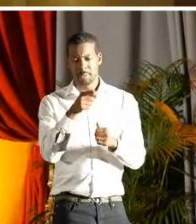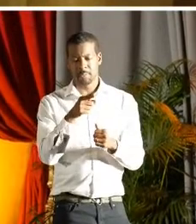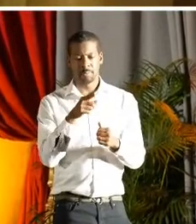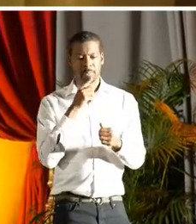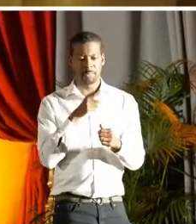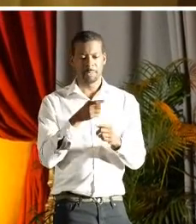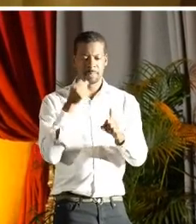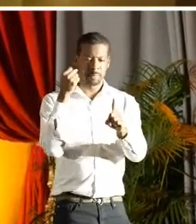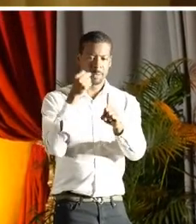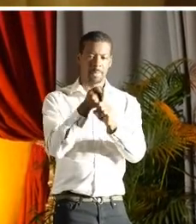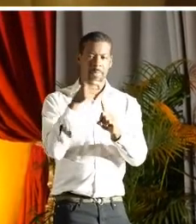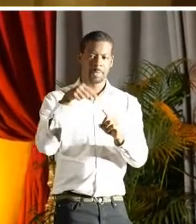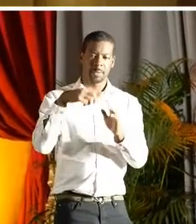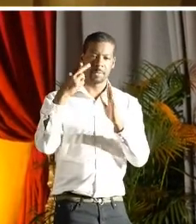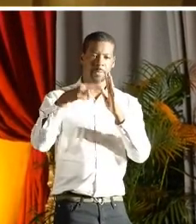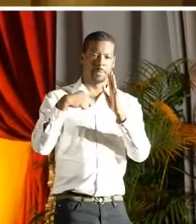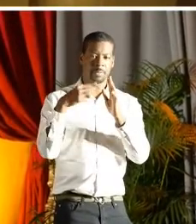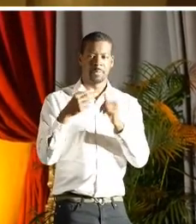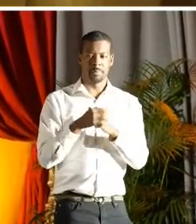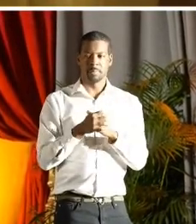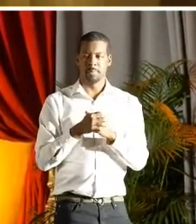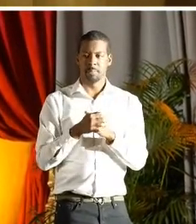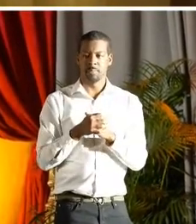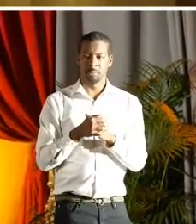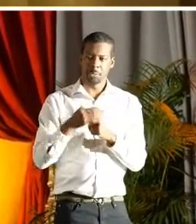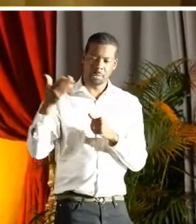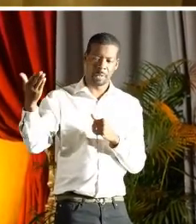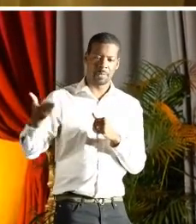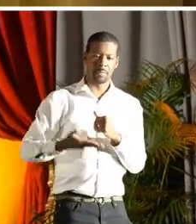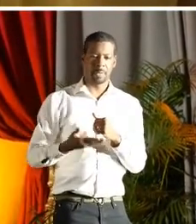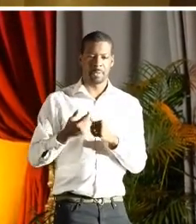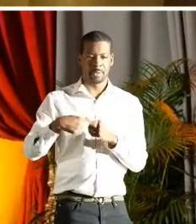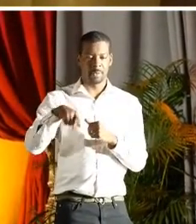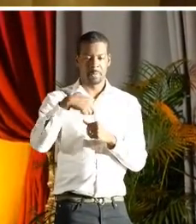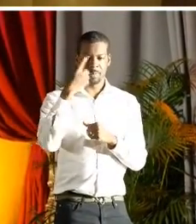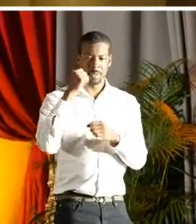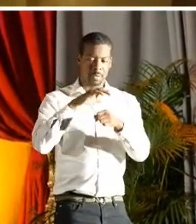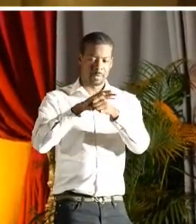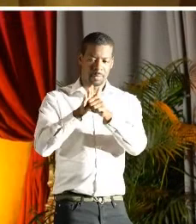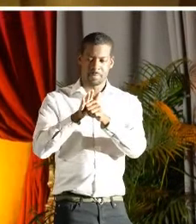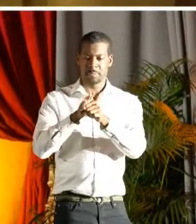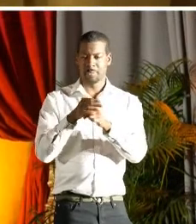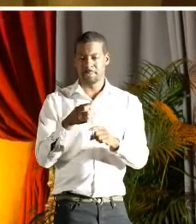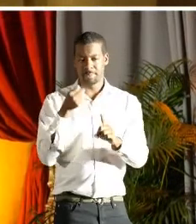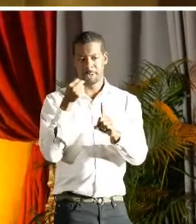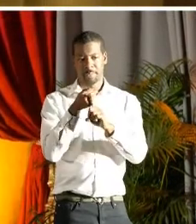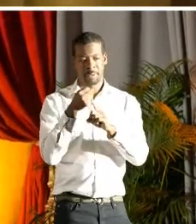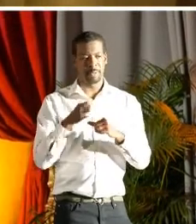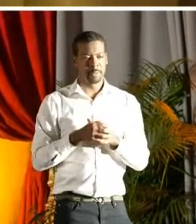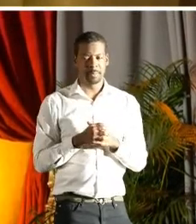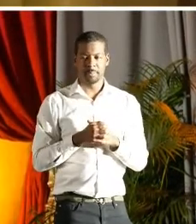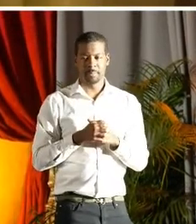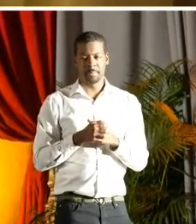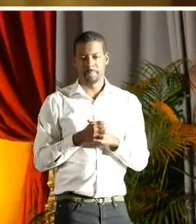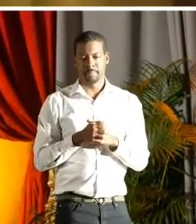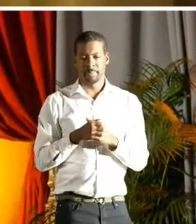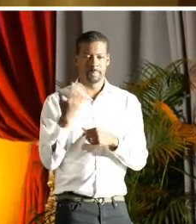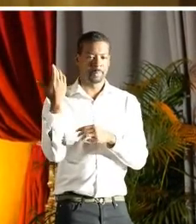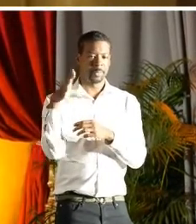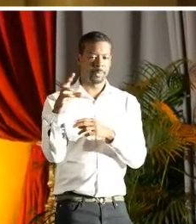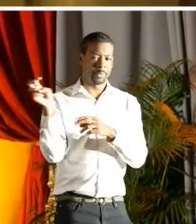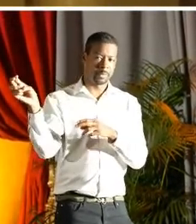it. They were invited, but as the day neared, because of COVID restrictions, felt that they shouldn't